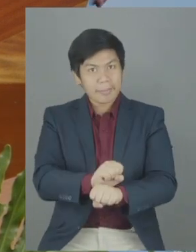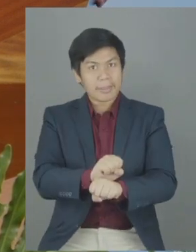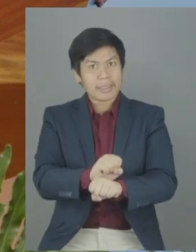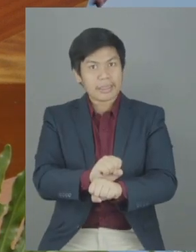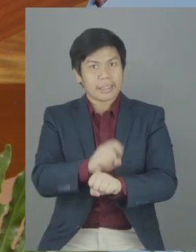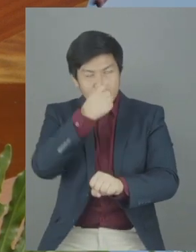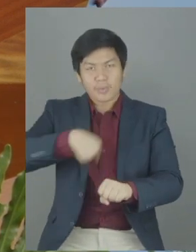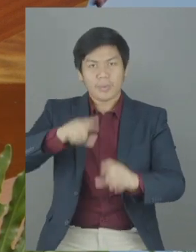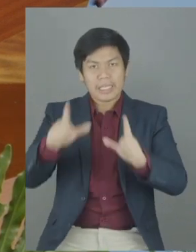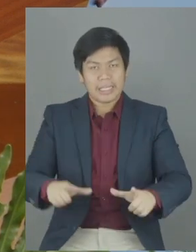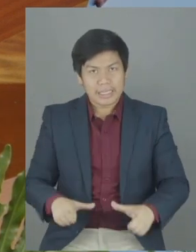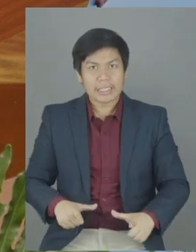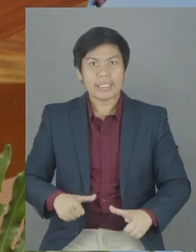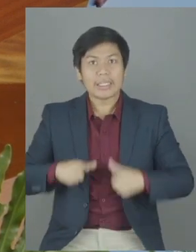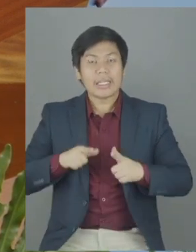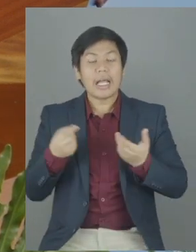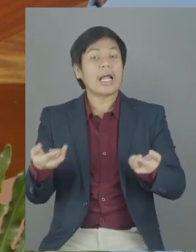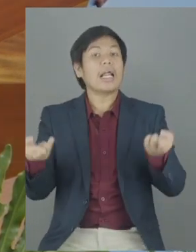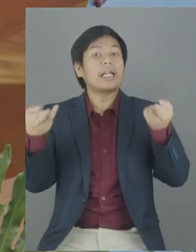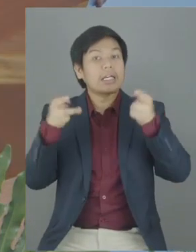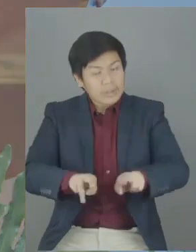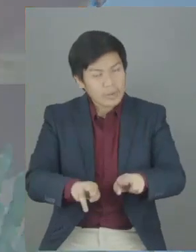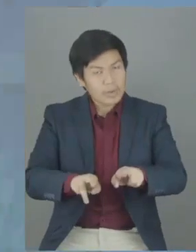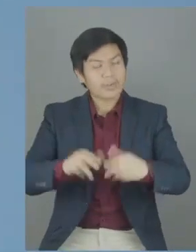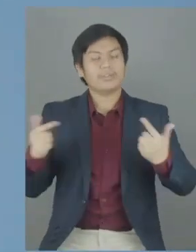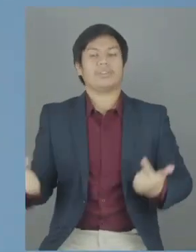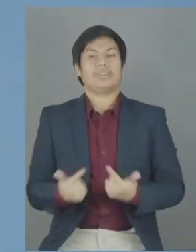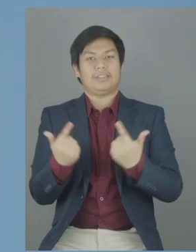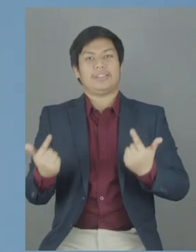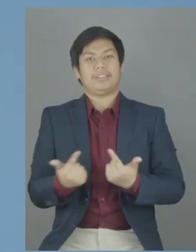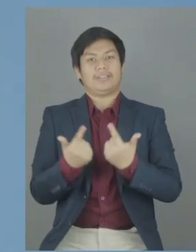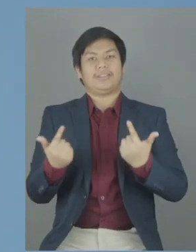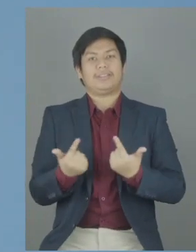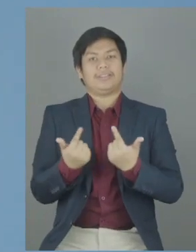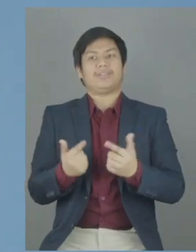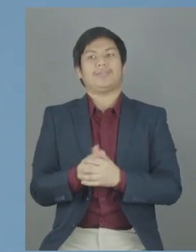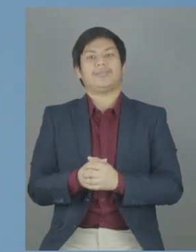live with the consequences of that sin.